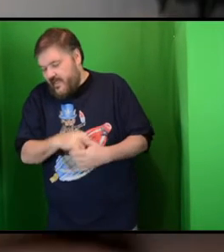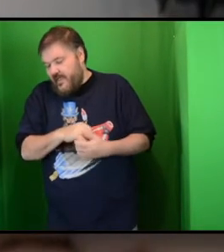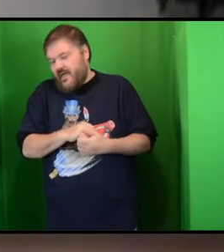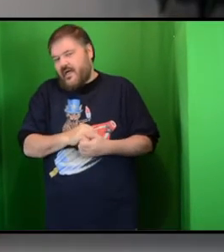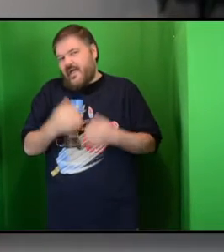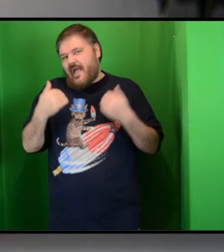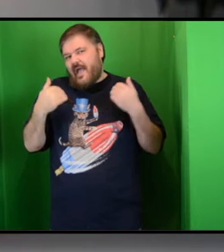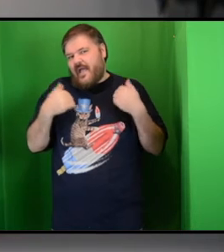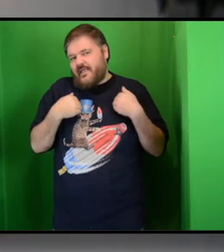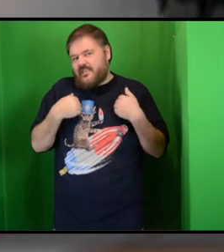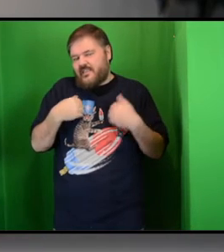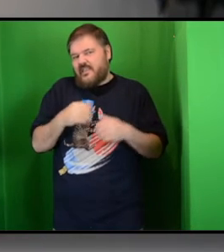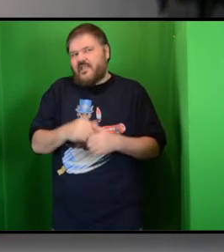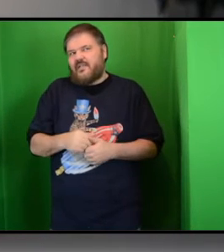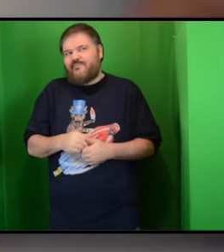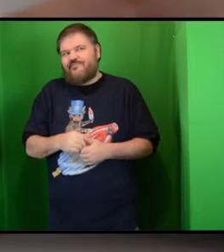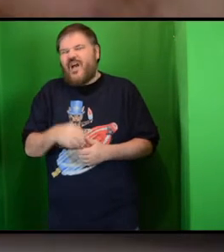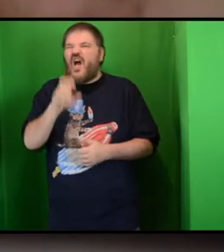Ultimately,